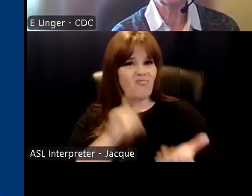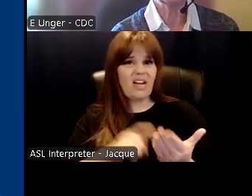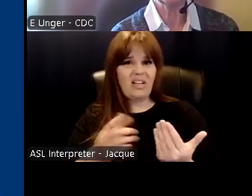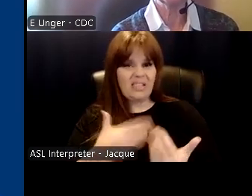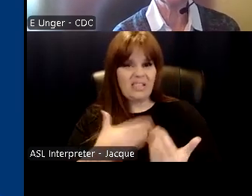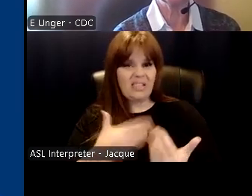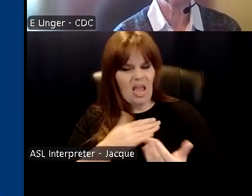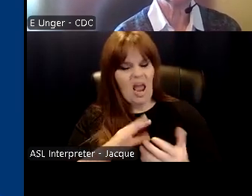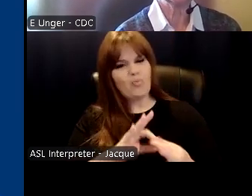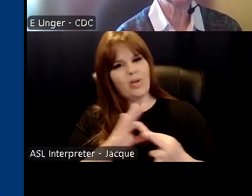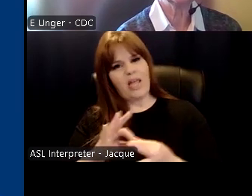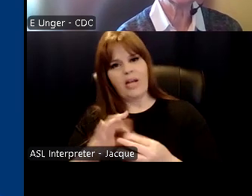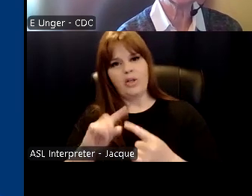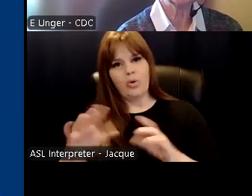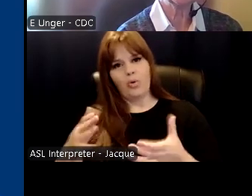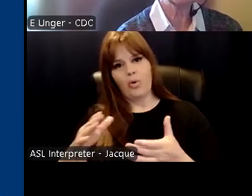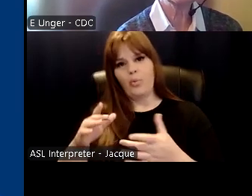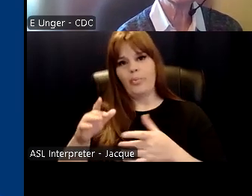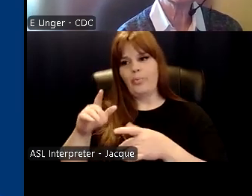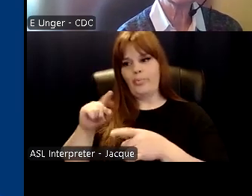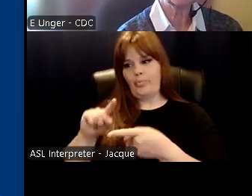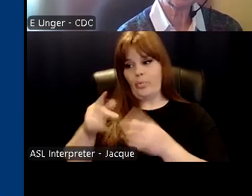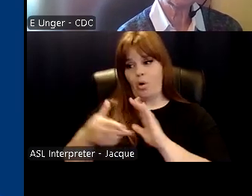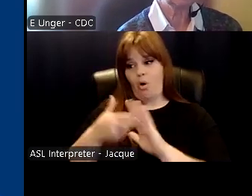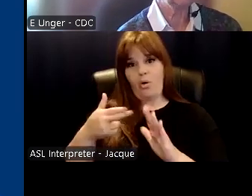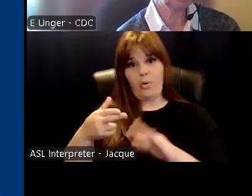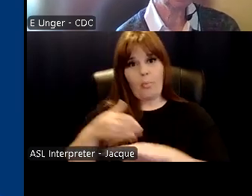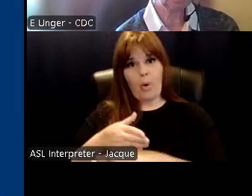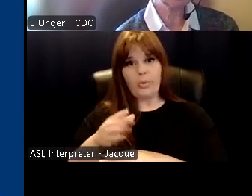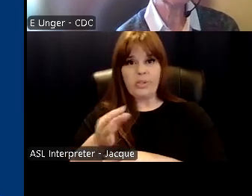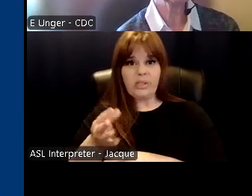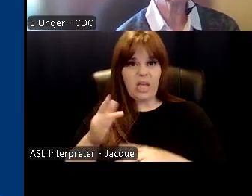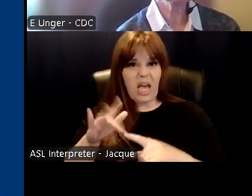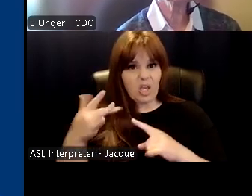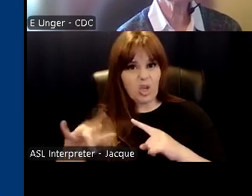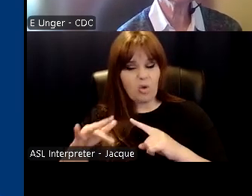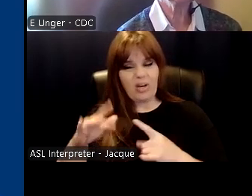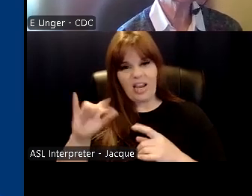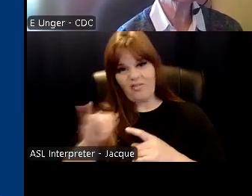been called post-acute infectious syndromes. Could I have the next slide?